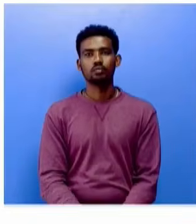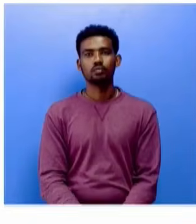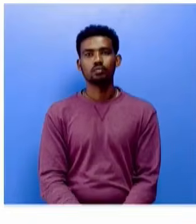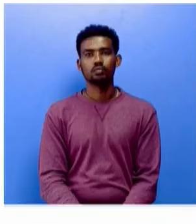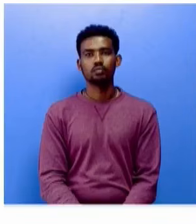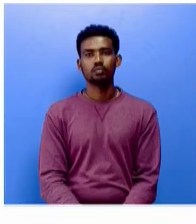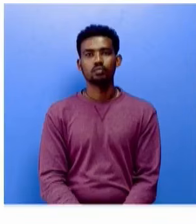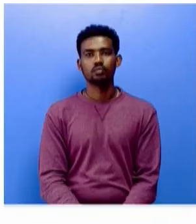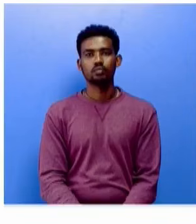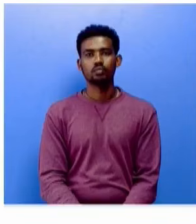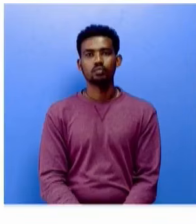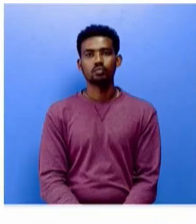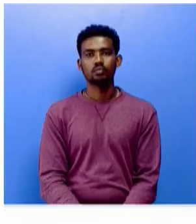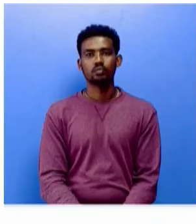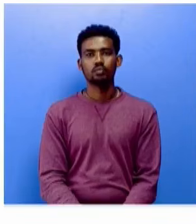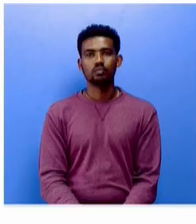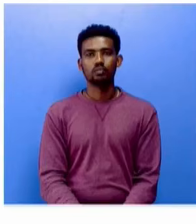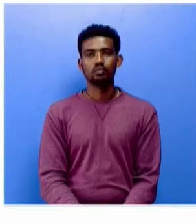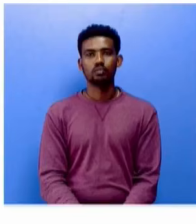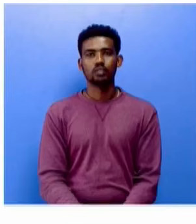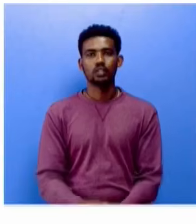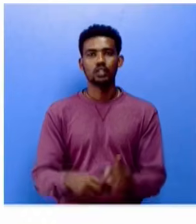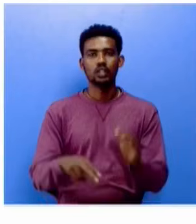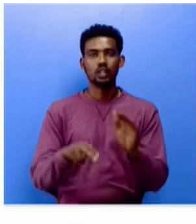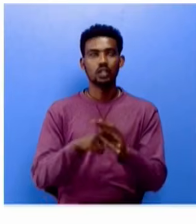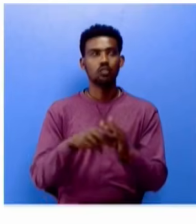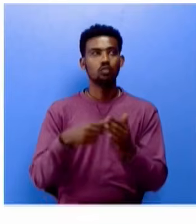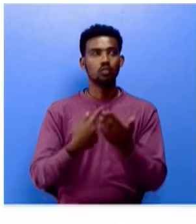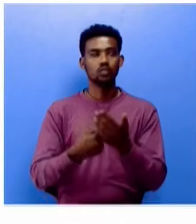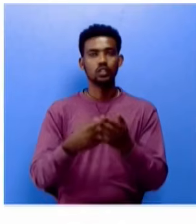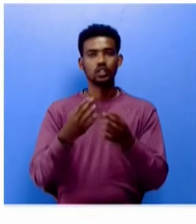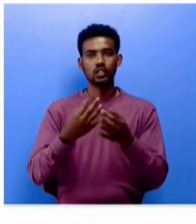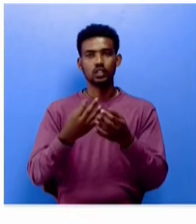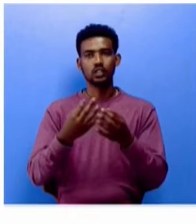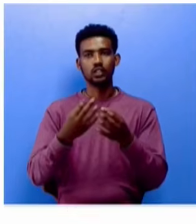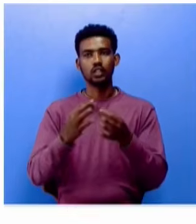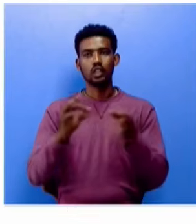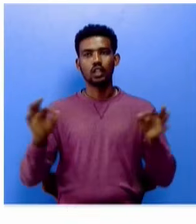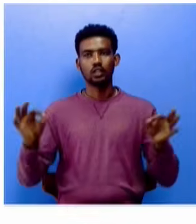Negative of this sentence.